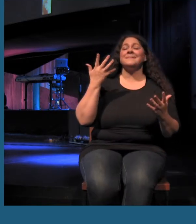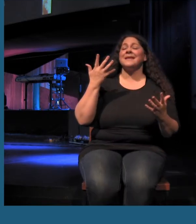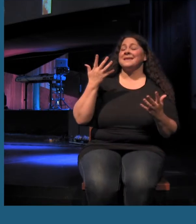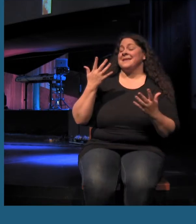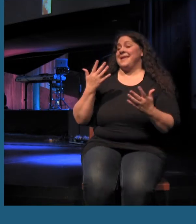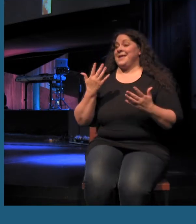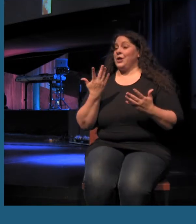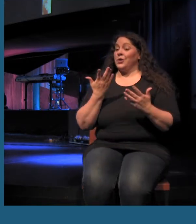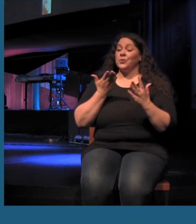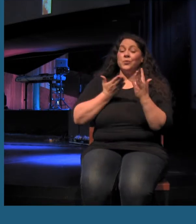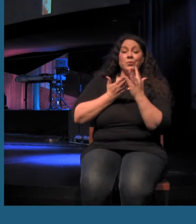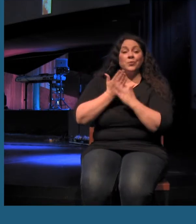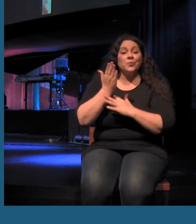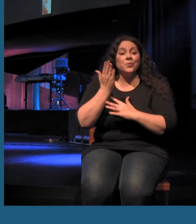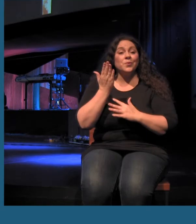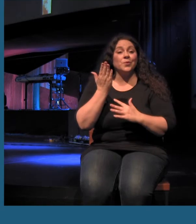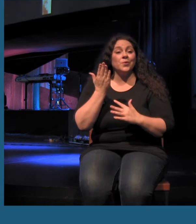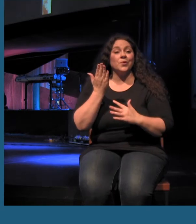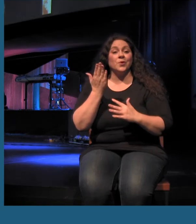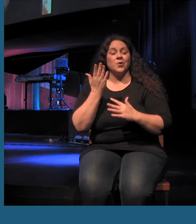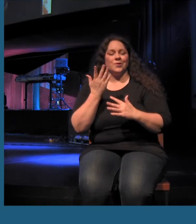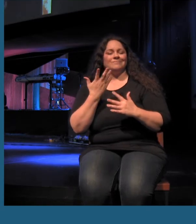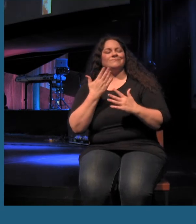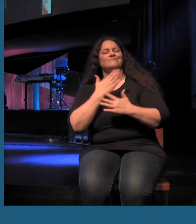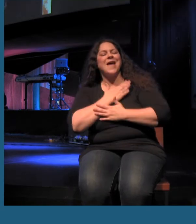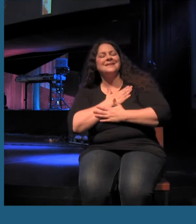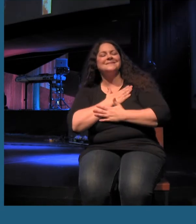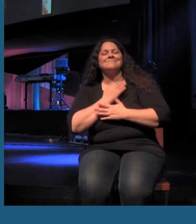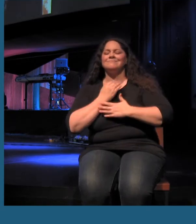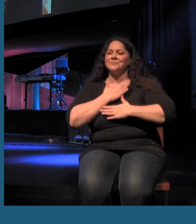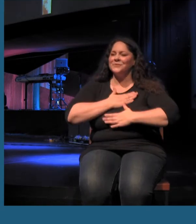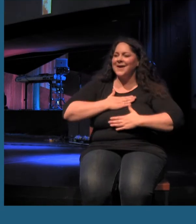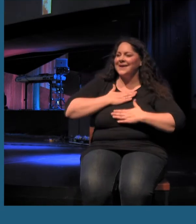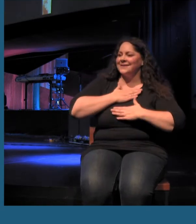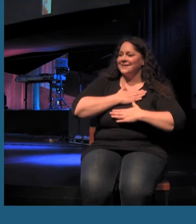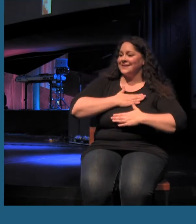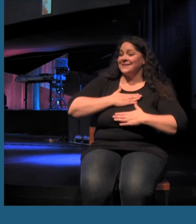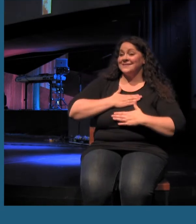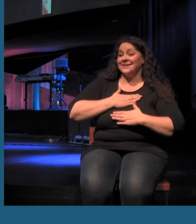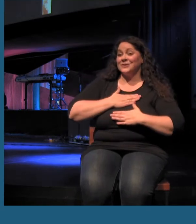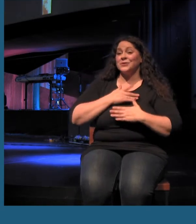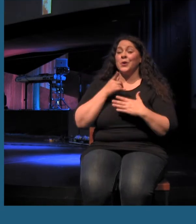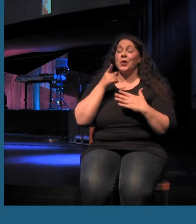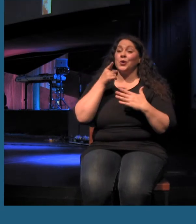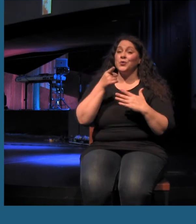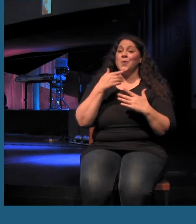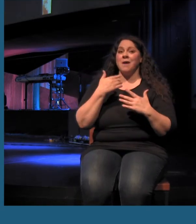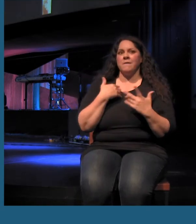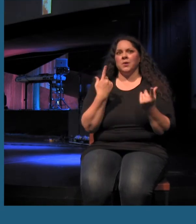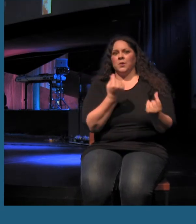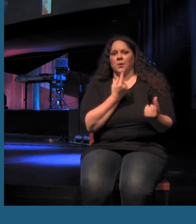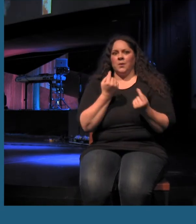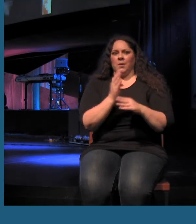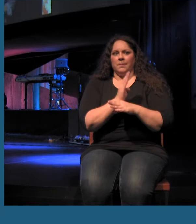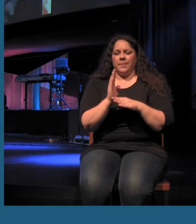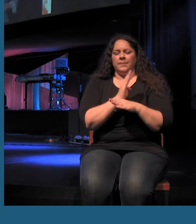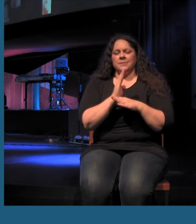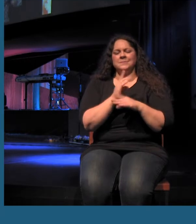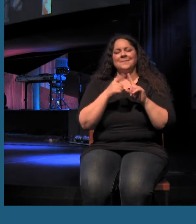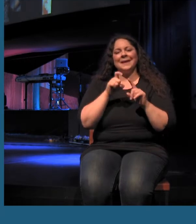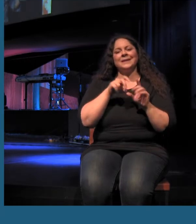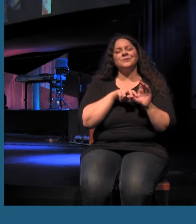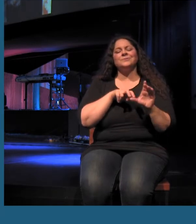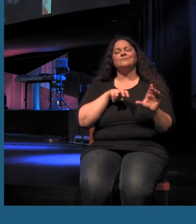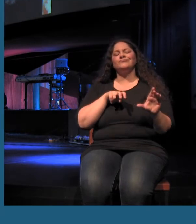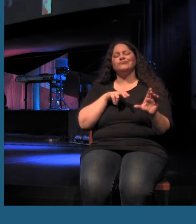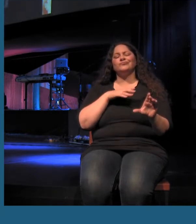restored by rest and recreation. That's why it's important to unplug from our regular responsibilities. But there's